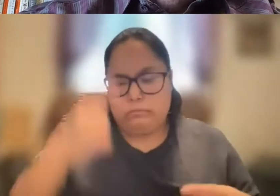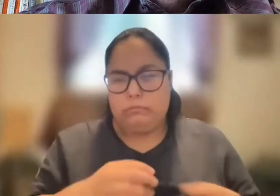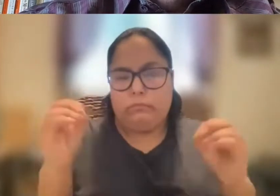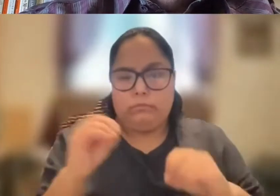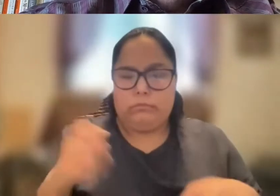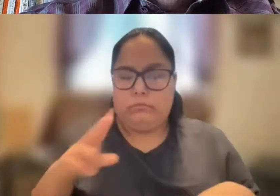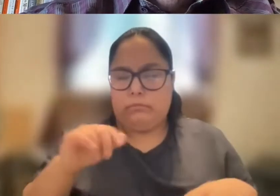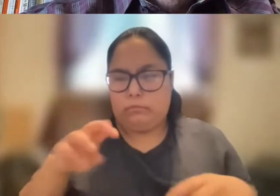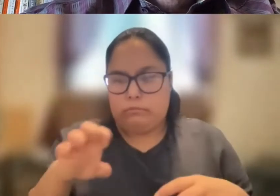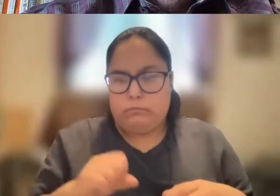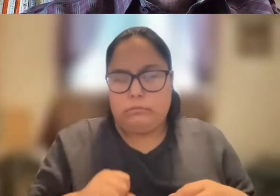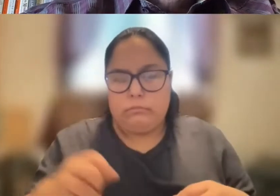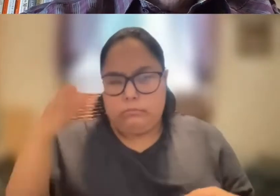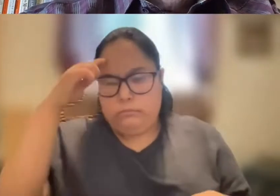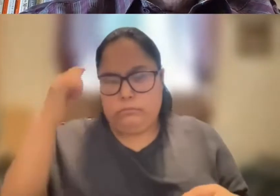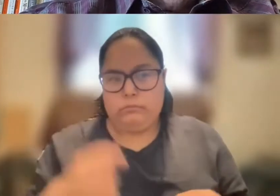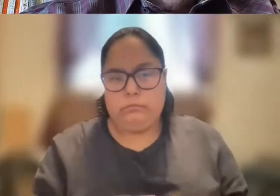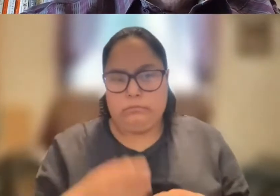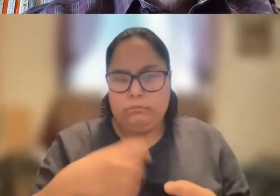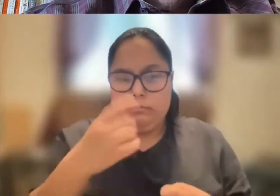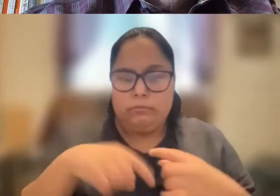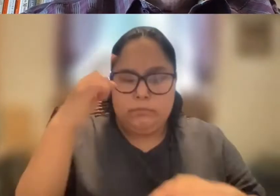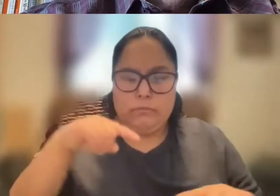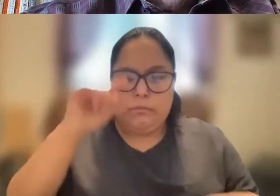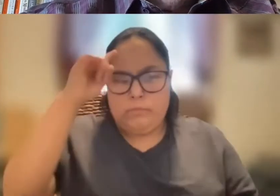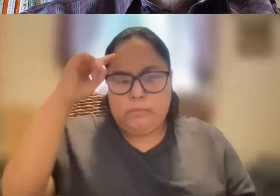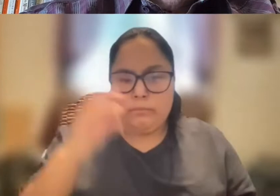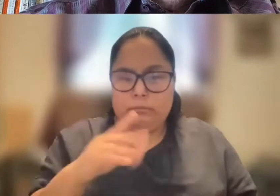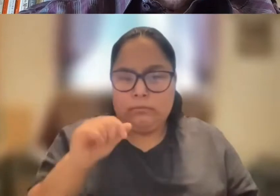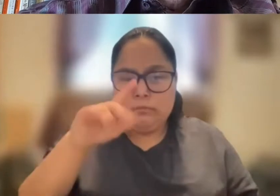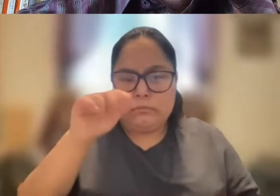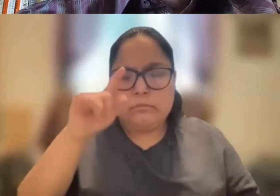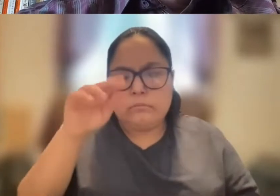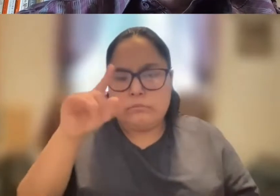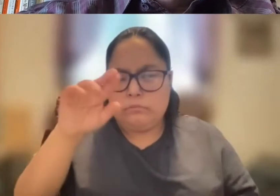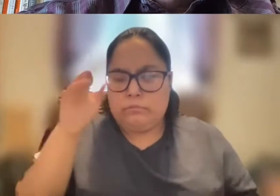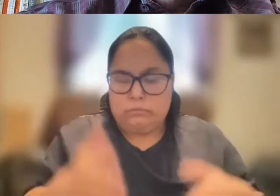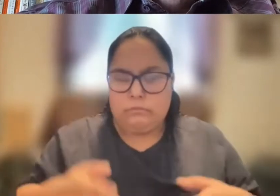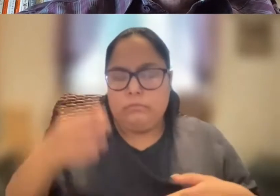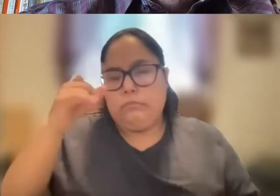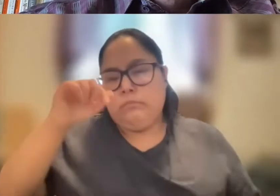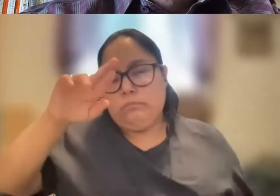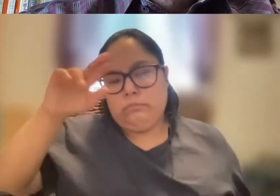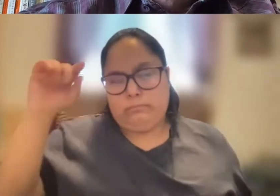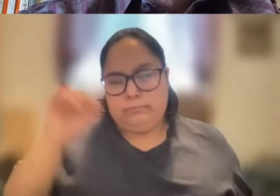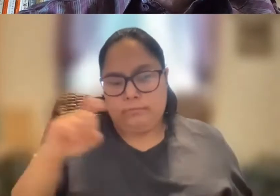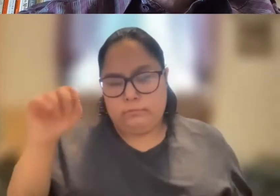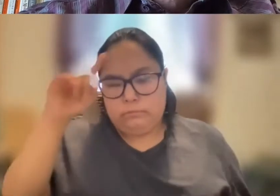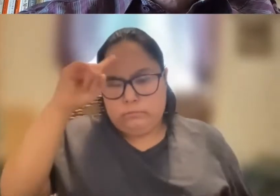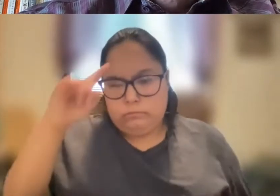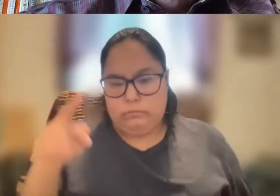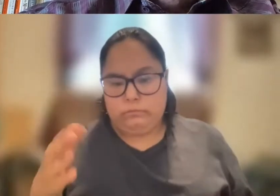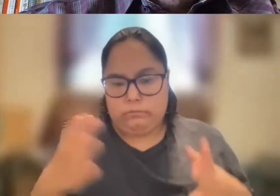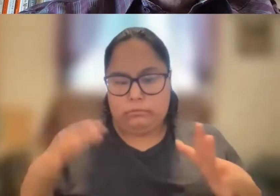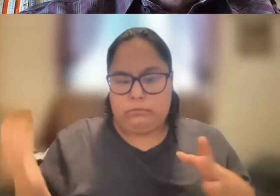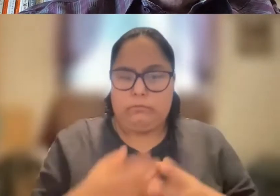last defense minister was an ex-police officer and an ex-service member. So you bring that baggage of being